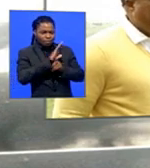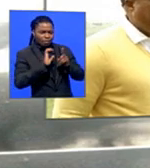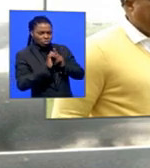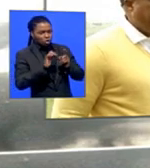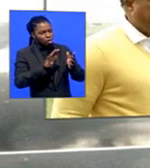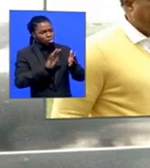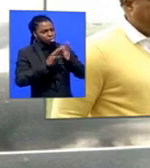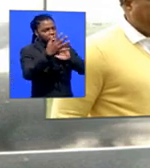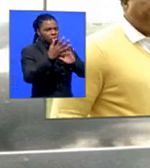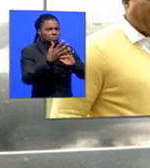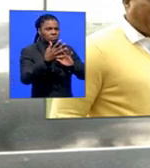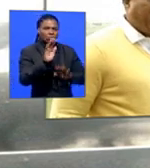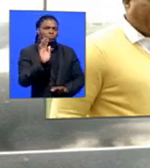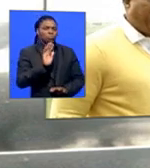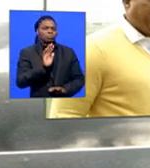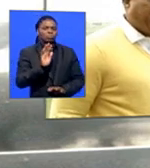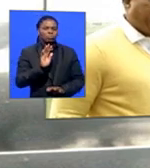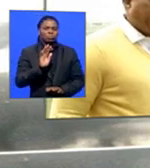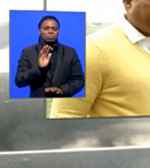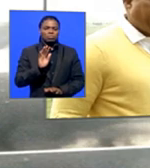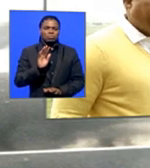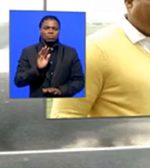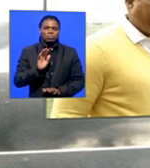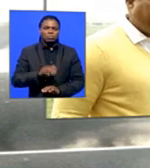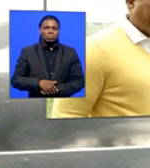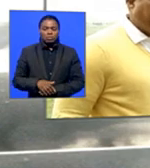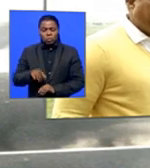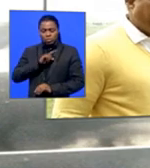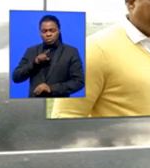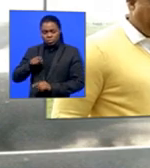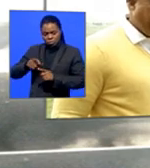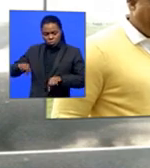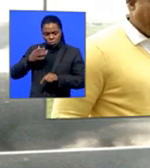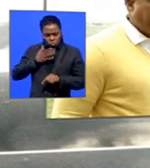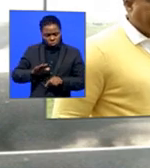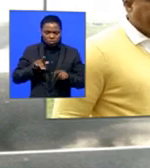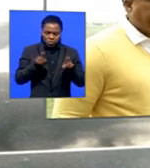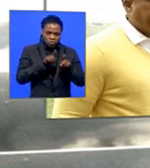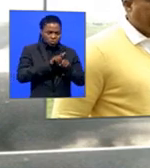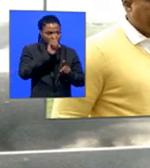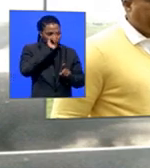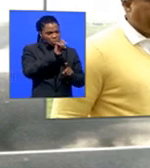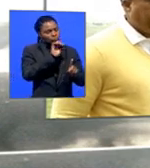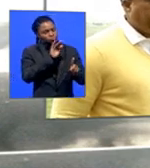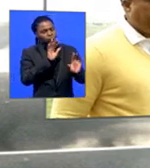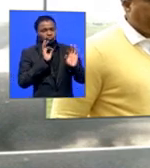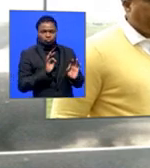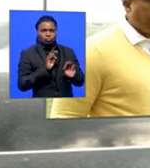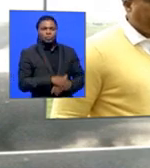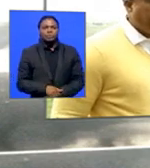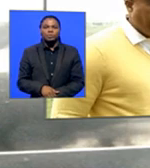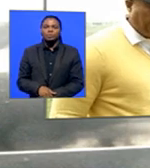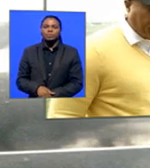to give Mandela a proper farewell. Manisbabe